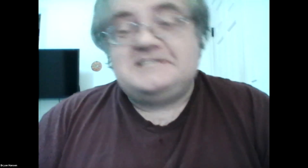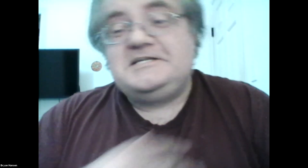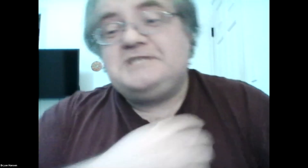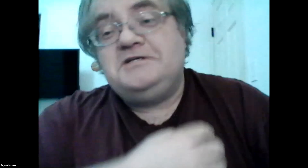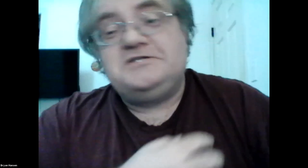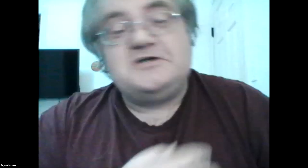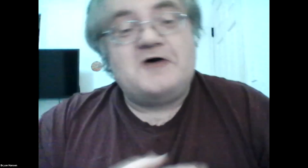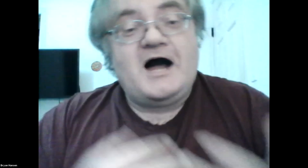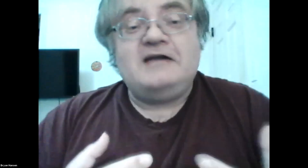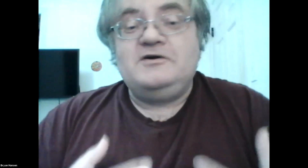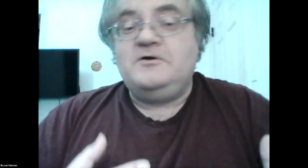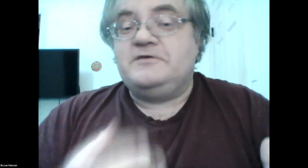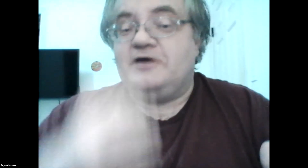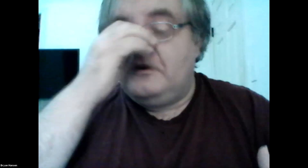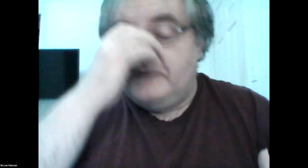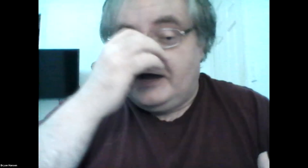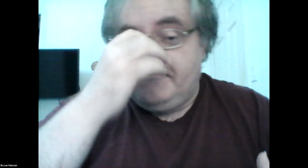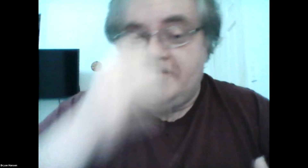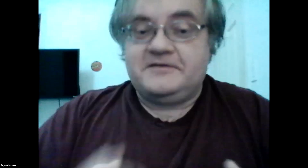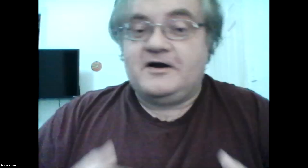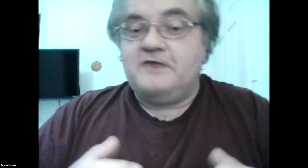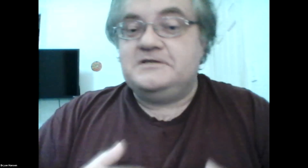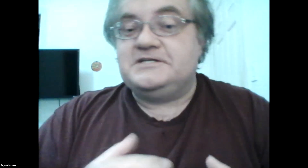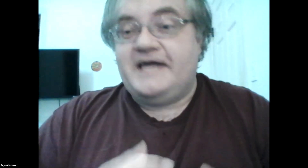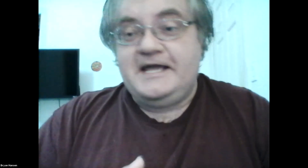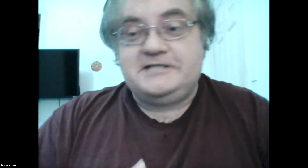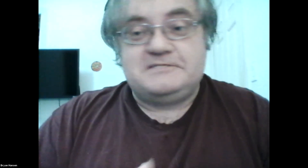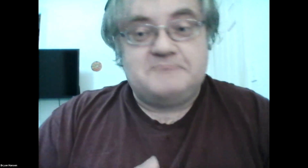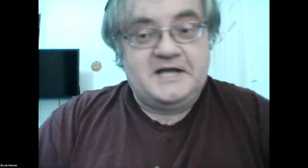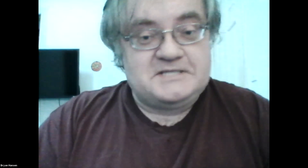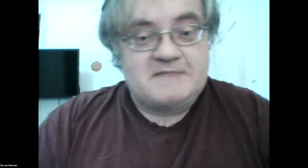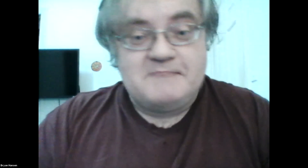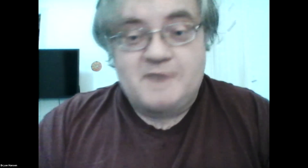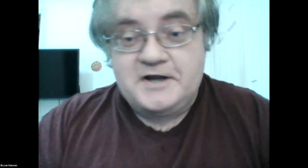See, 6 months ago, I found out that all these little aches